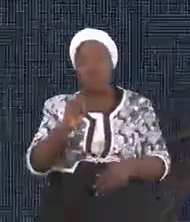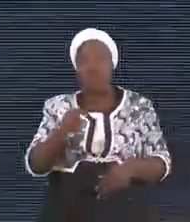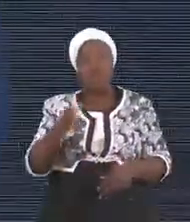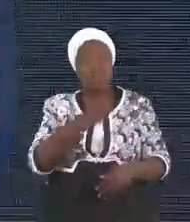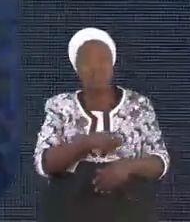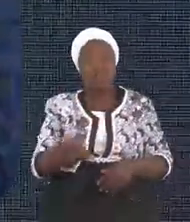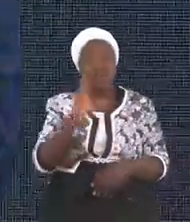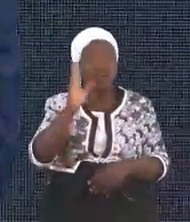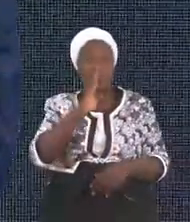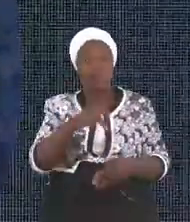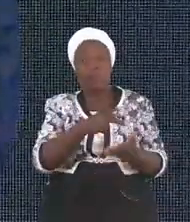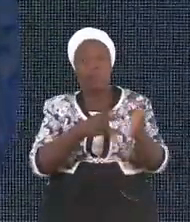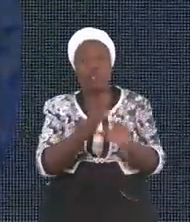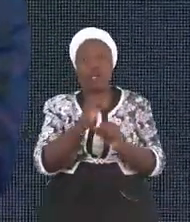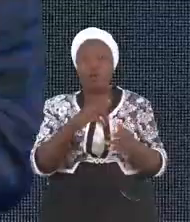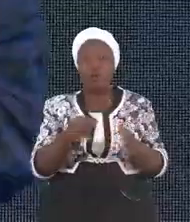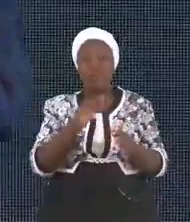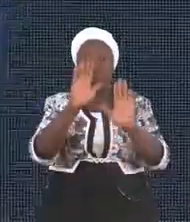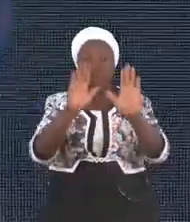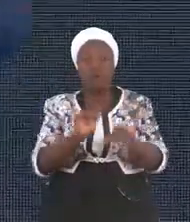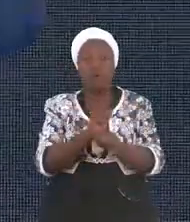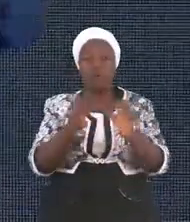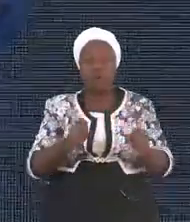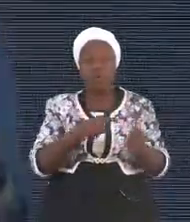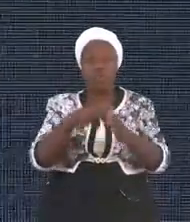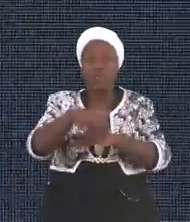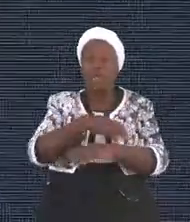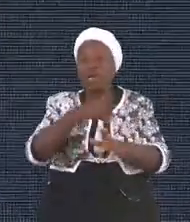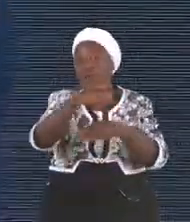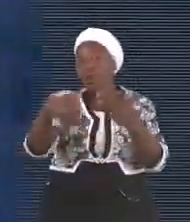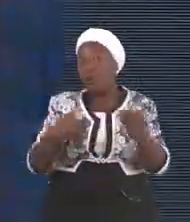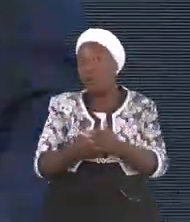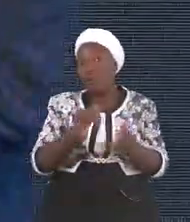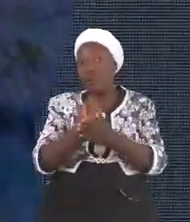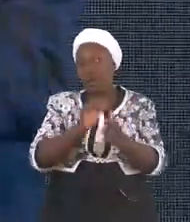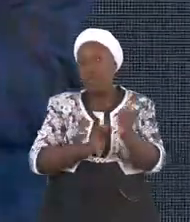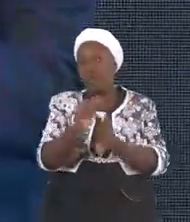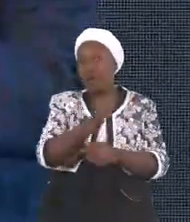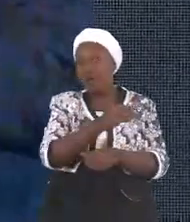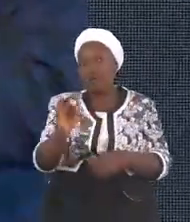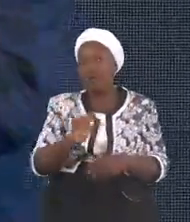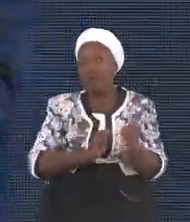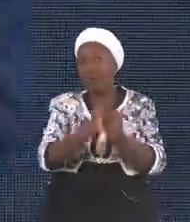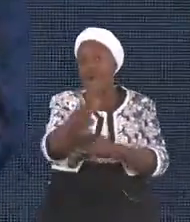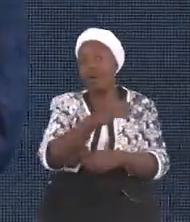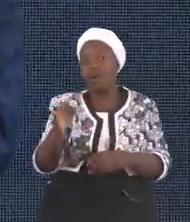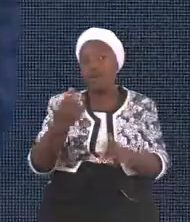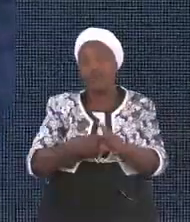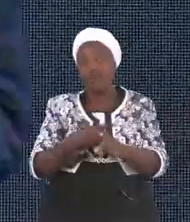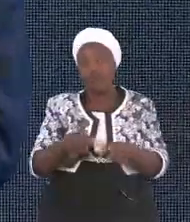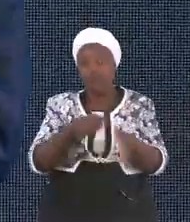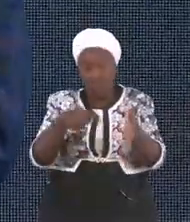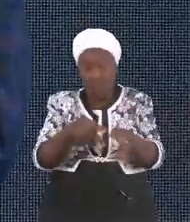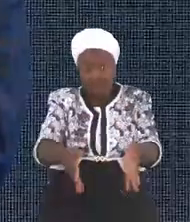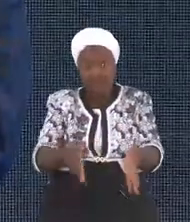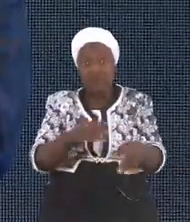partakers of the miracle power tonight. And all that are far off, afar off from the Alpha